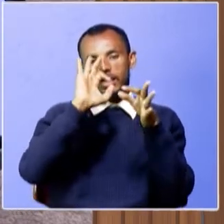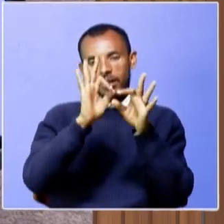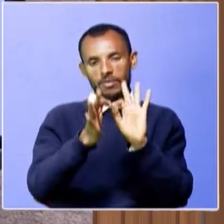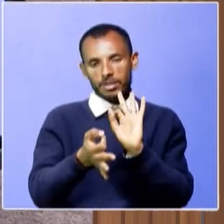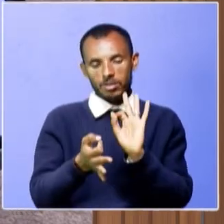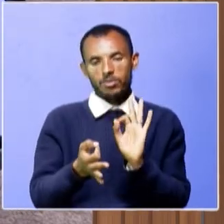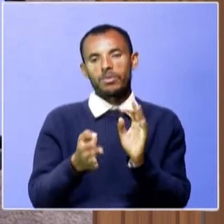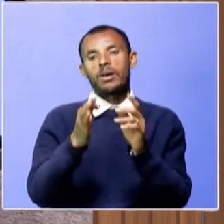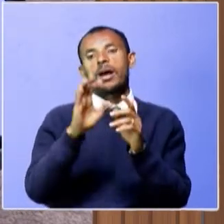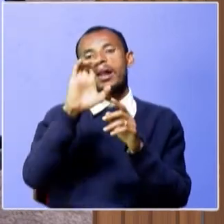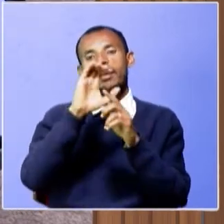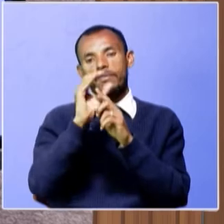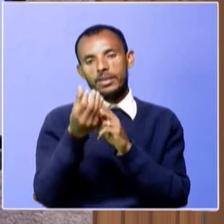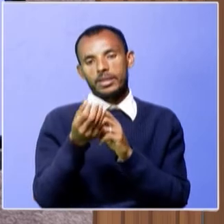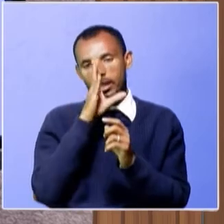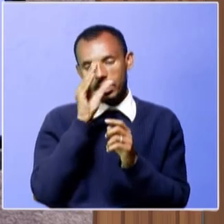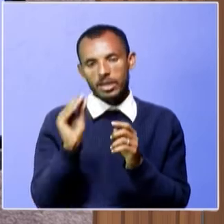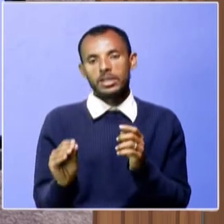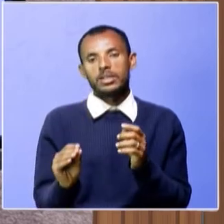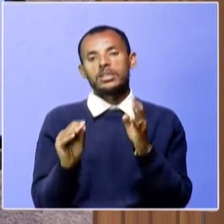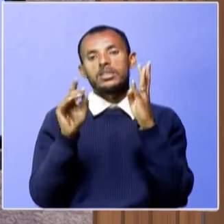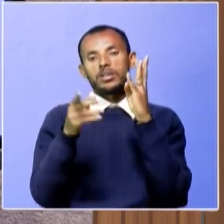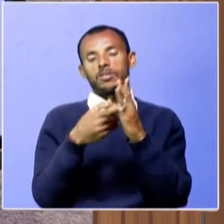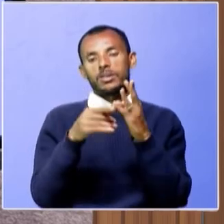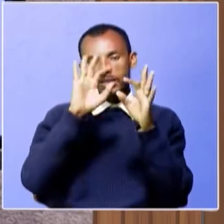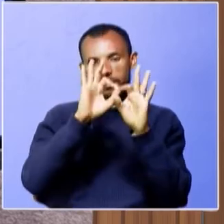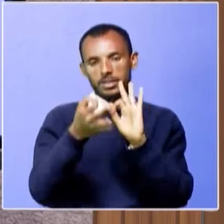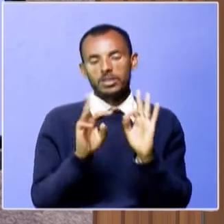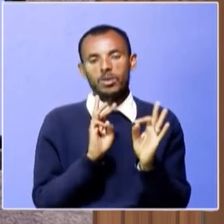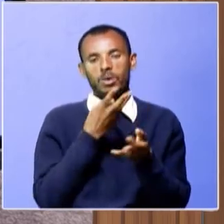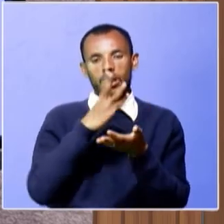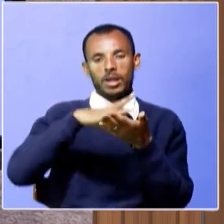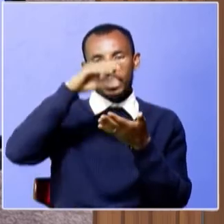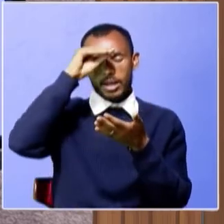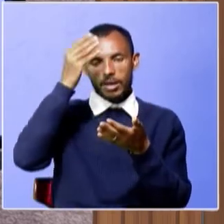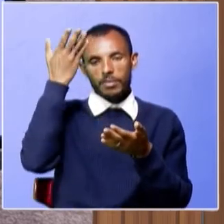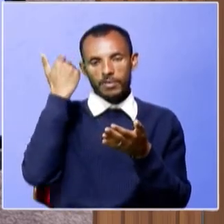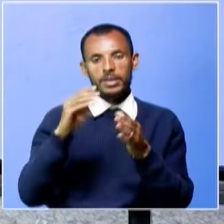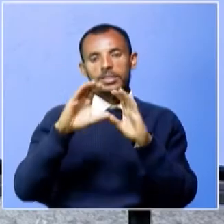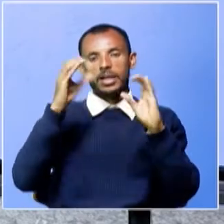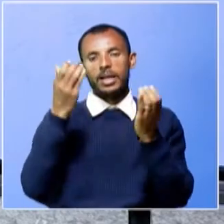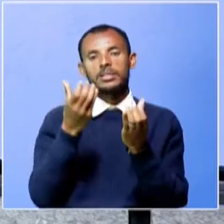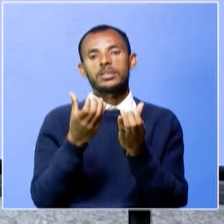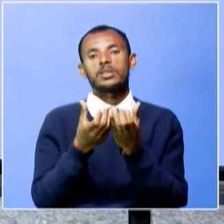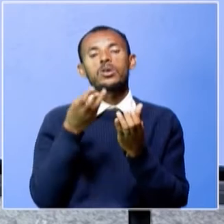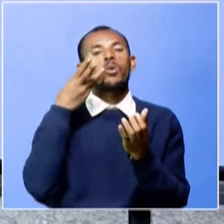of an event. And the fourth definition that we have seen in our previous lesson was